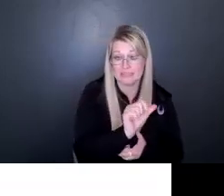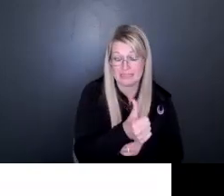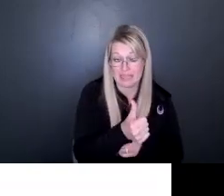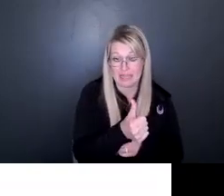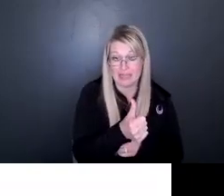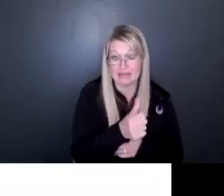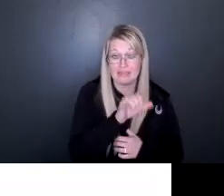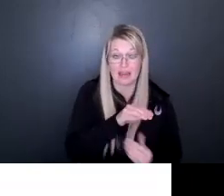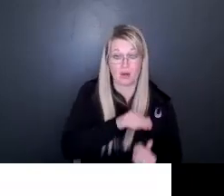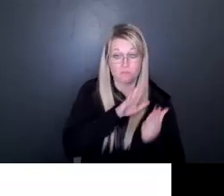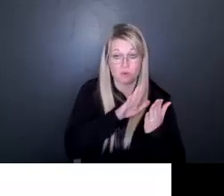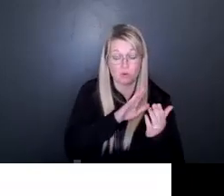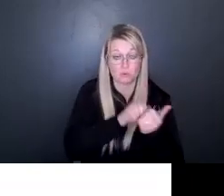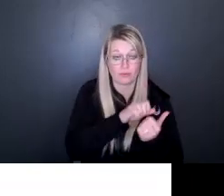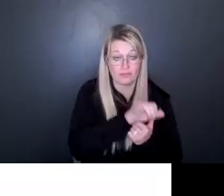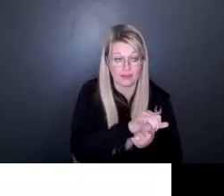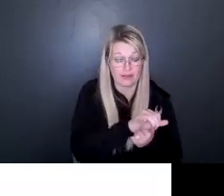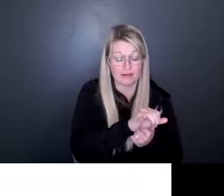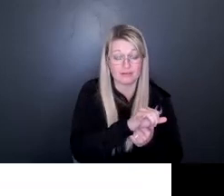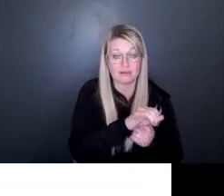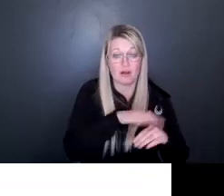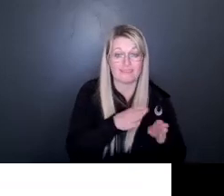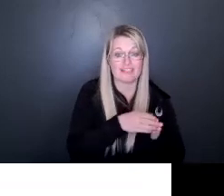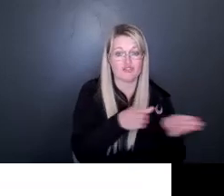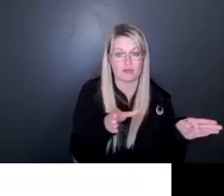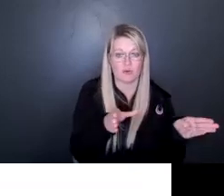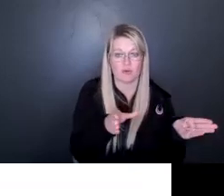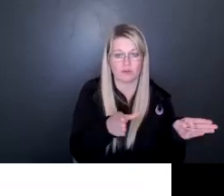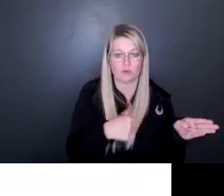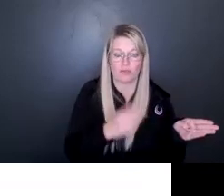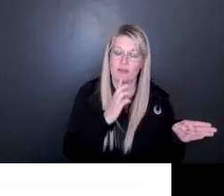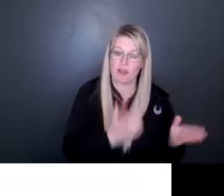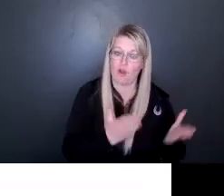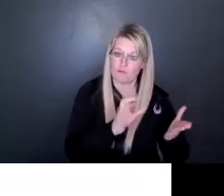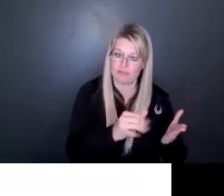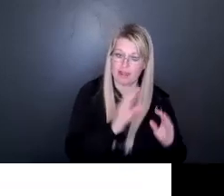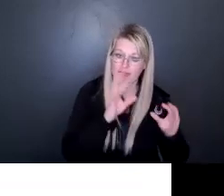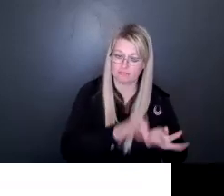the approach centers on the general. So therefore, it is important that